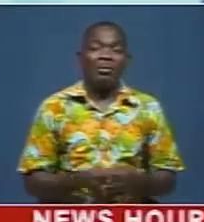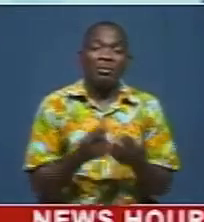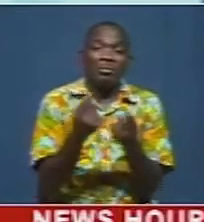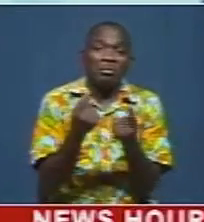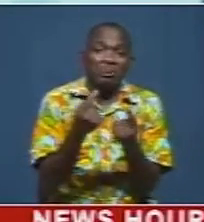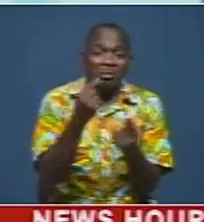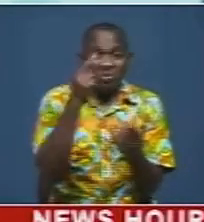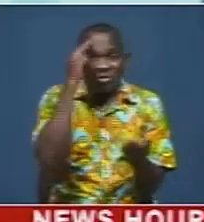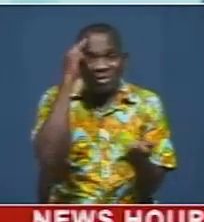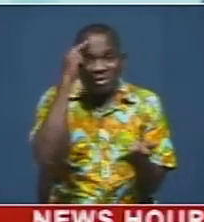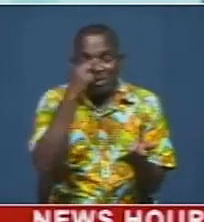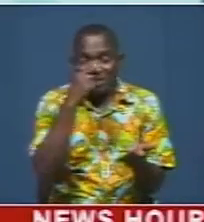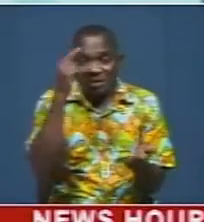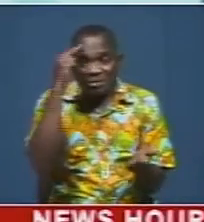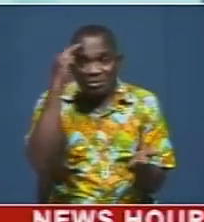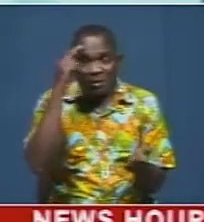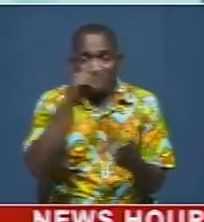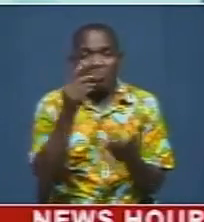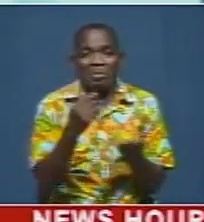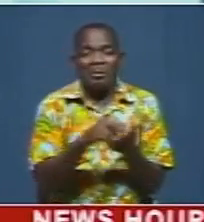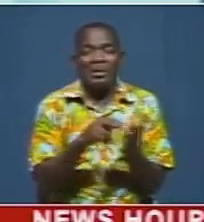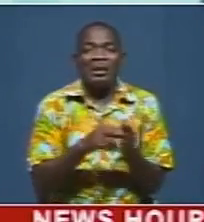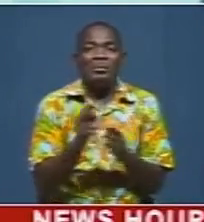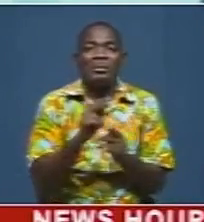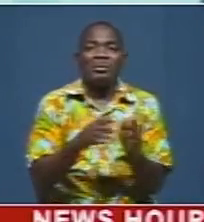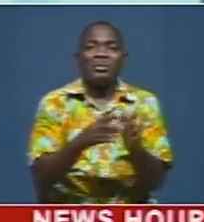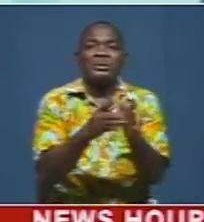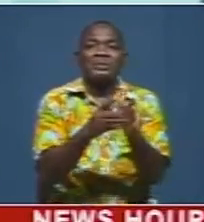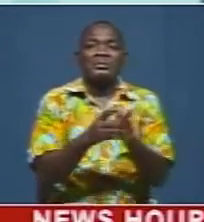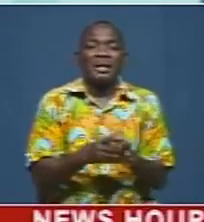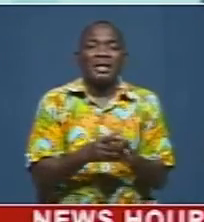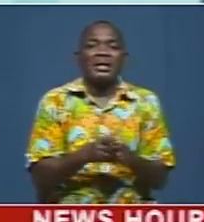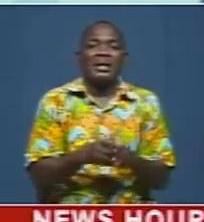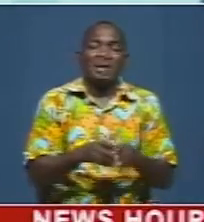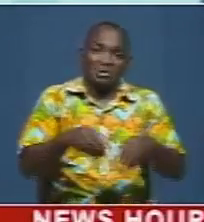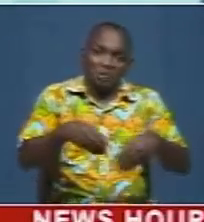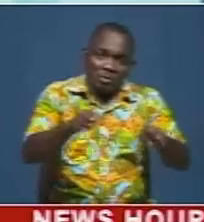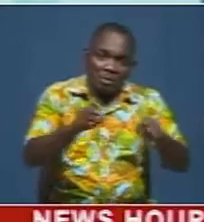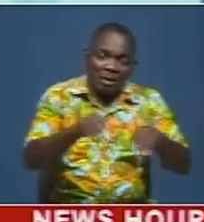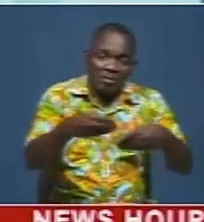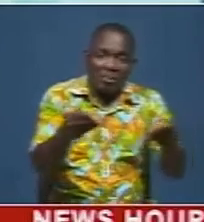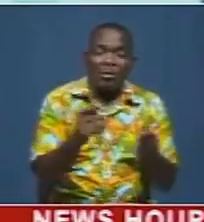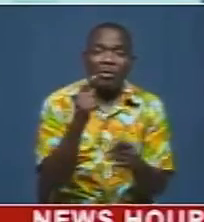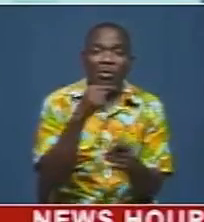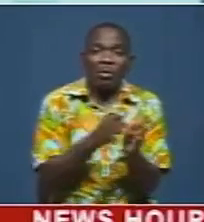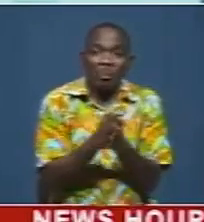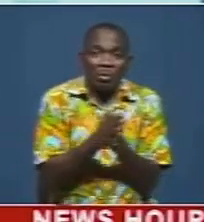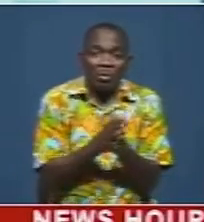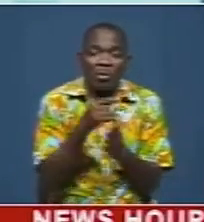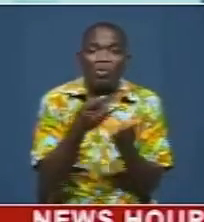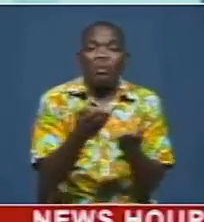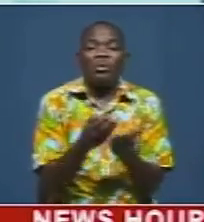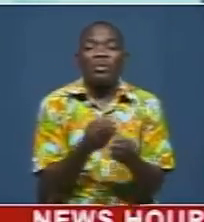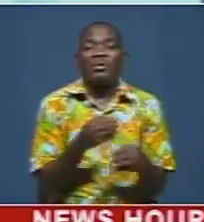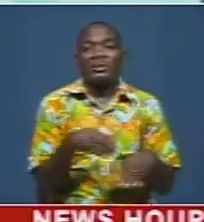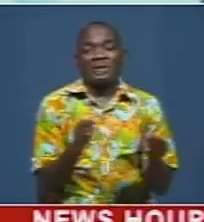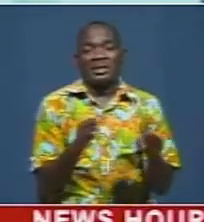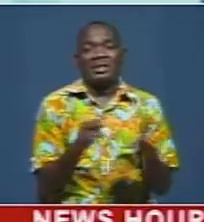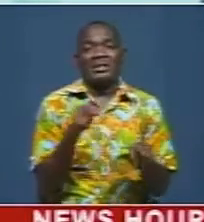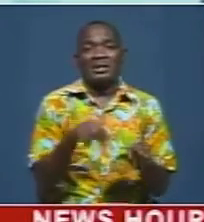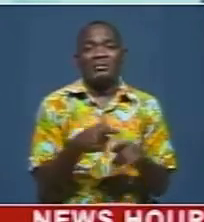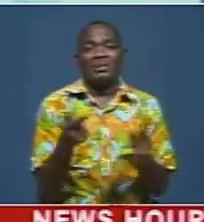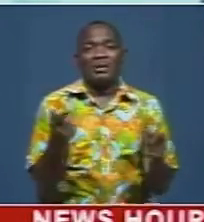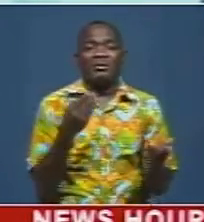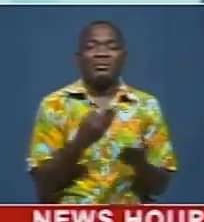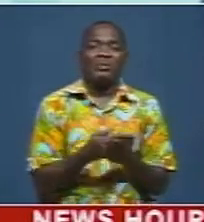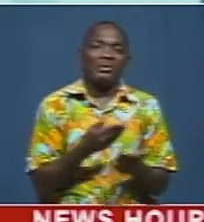with demand and supply. Now, those who are willing to sell maybe raise money for their